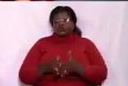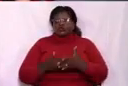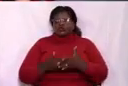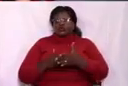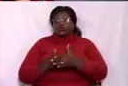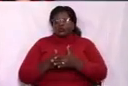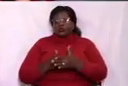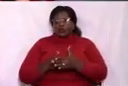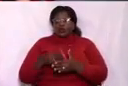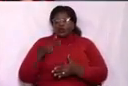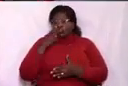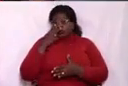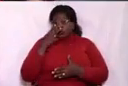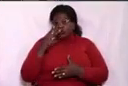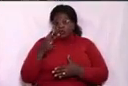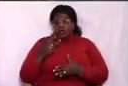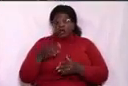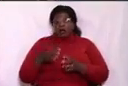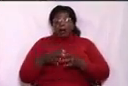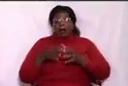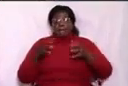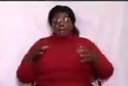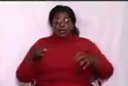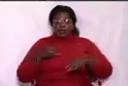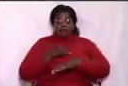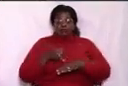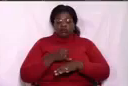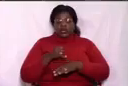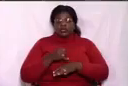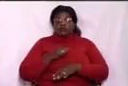factory soon. Right.